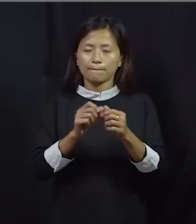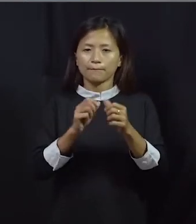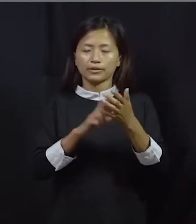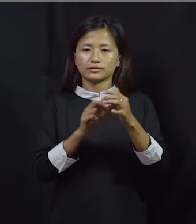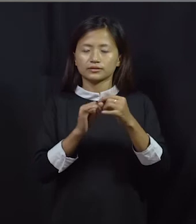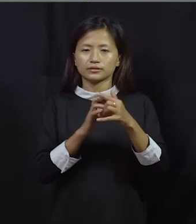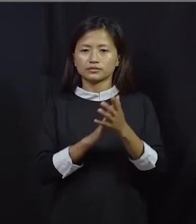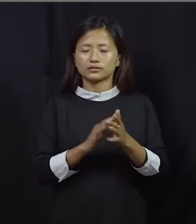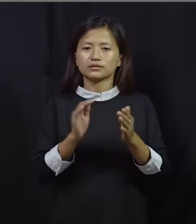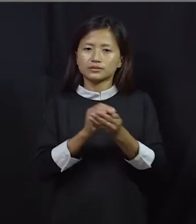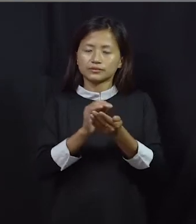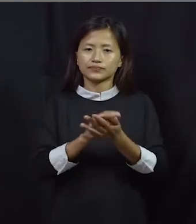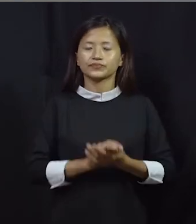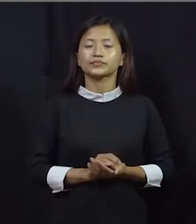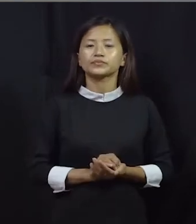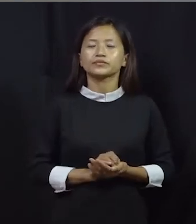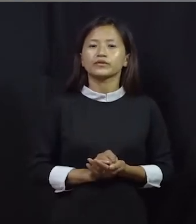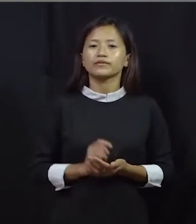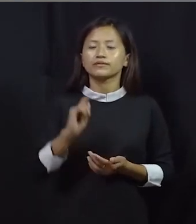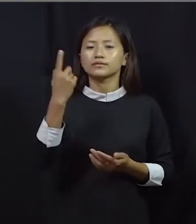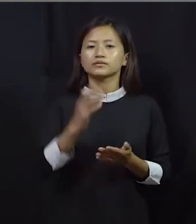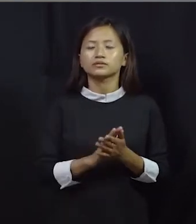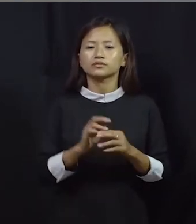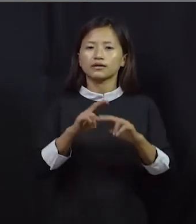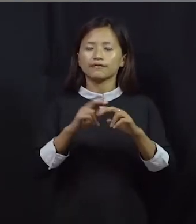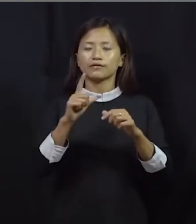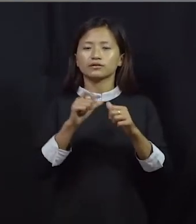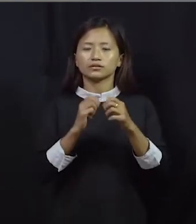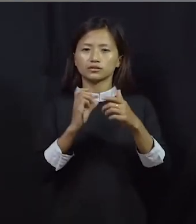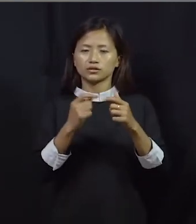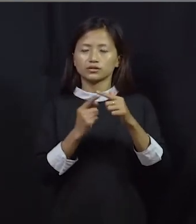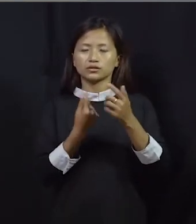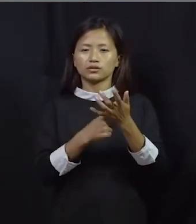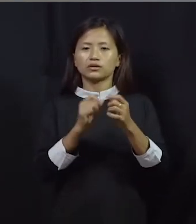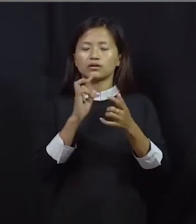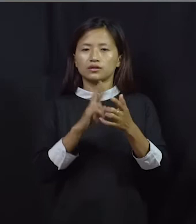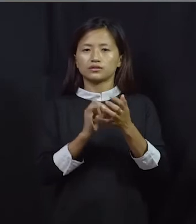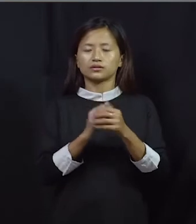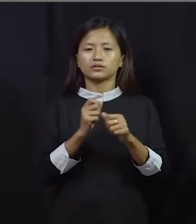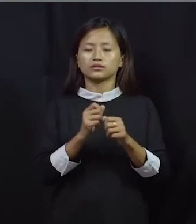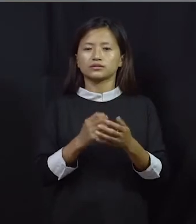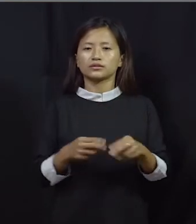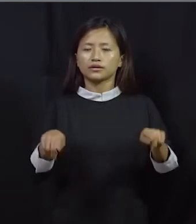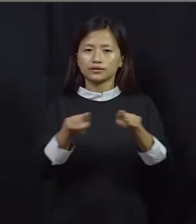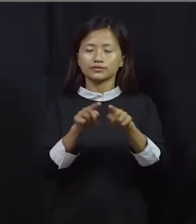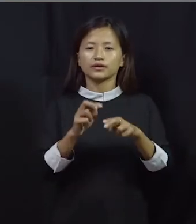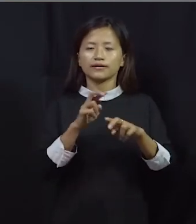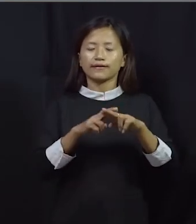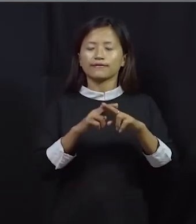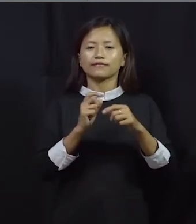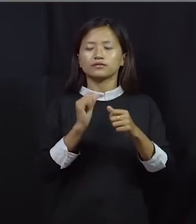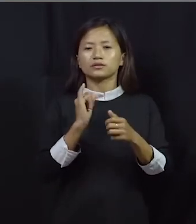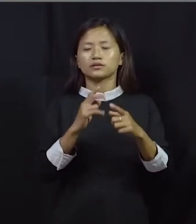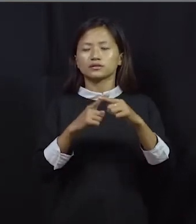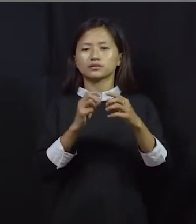accounts. First we have fluctuating capital account and fixed capital account. Let